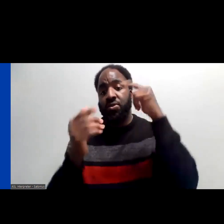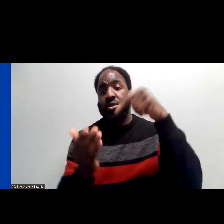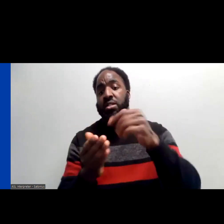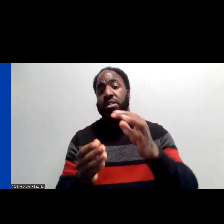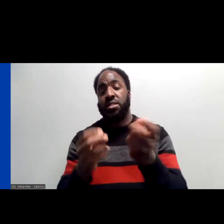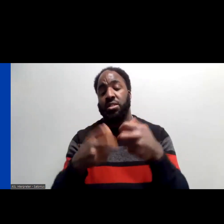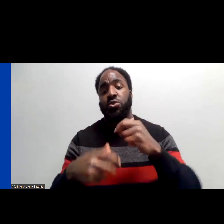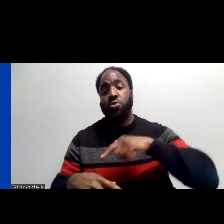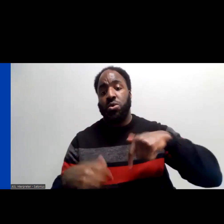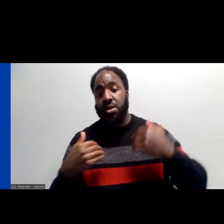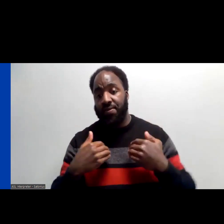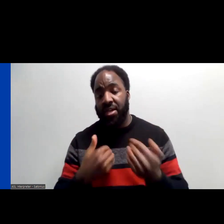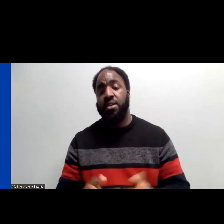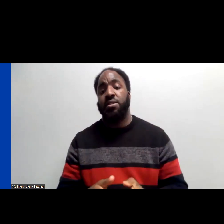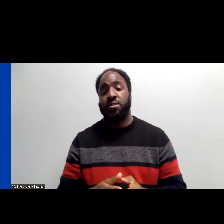facing.